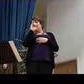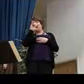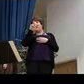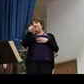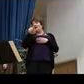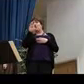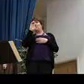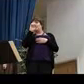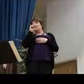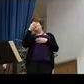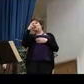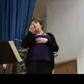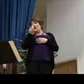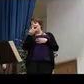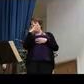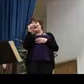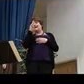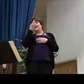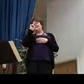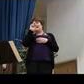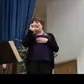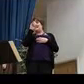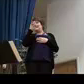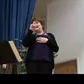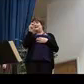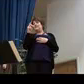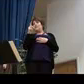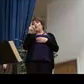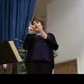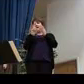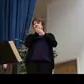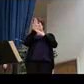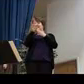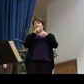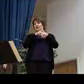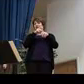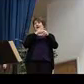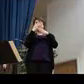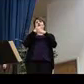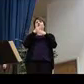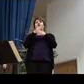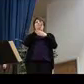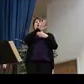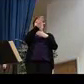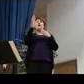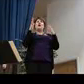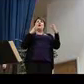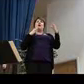Enthusiasm with me. I left here